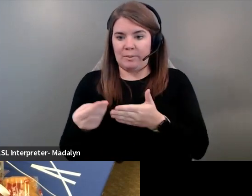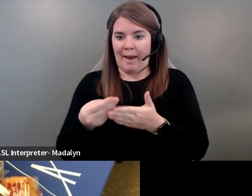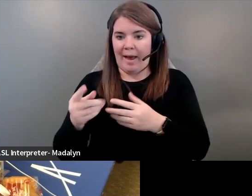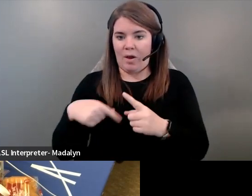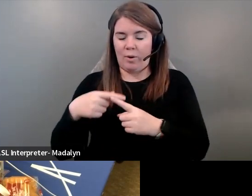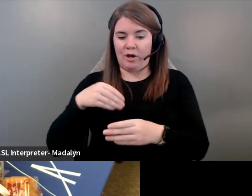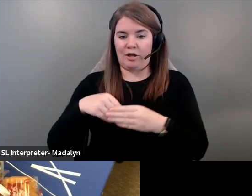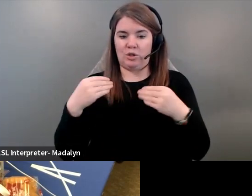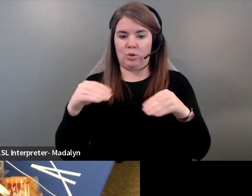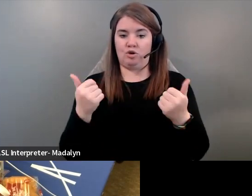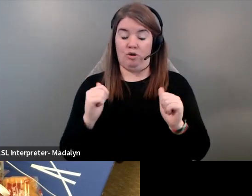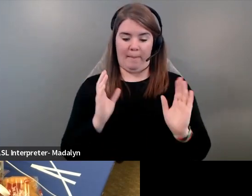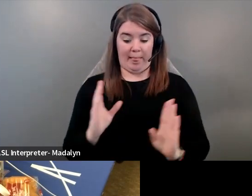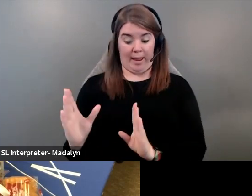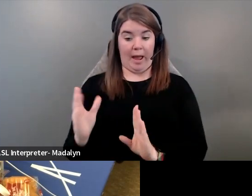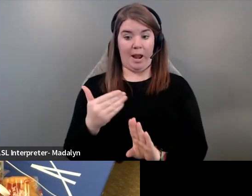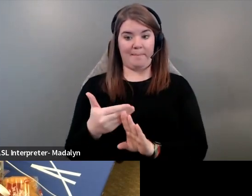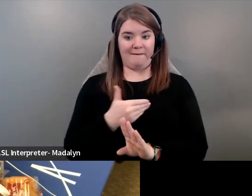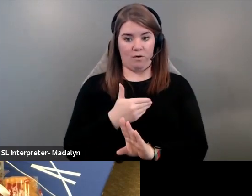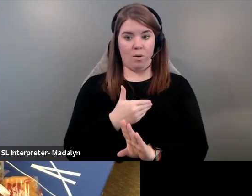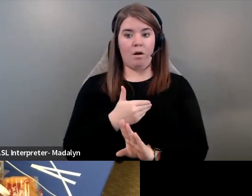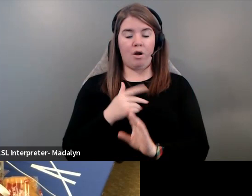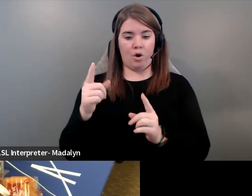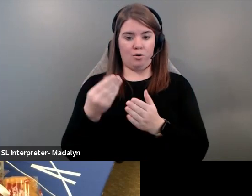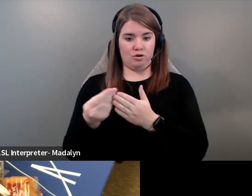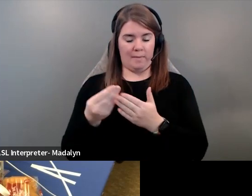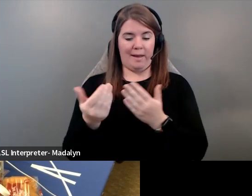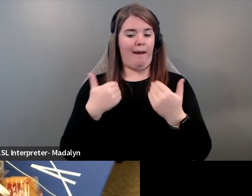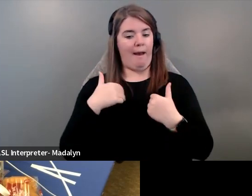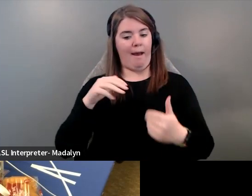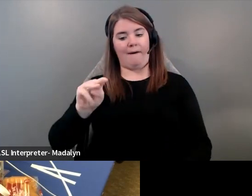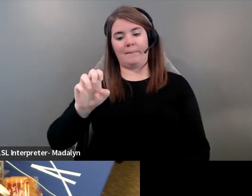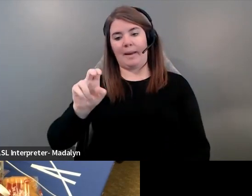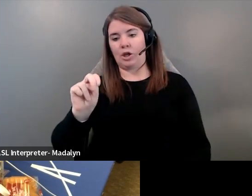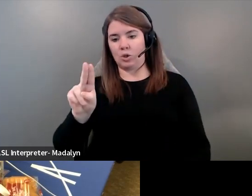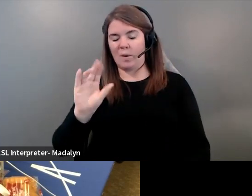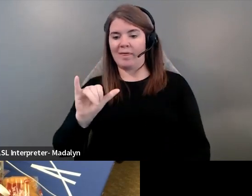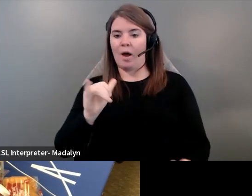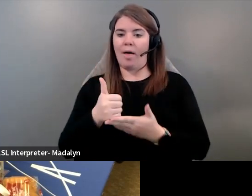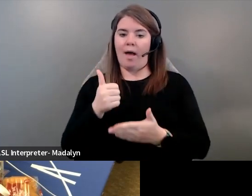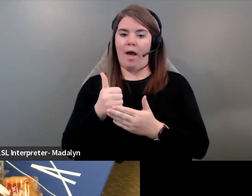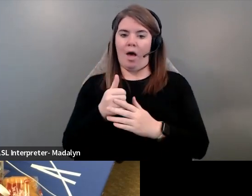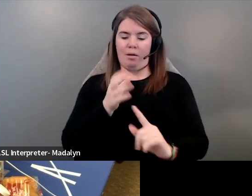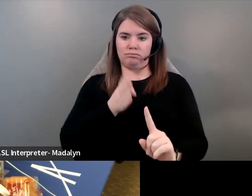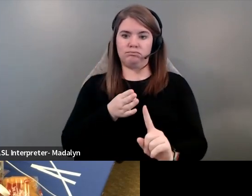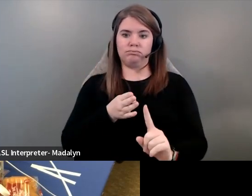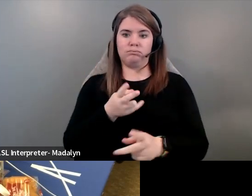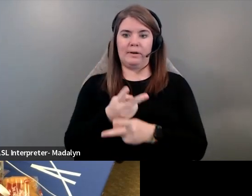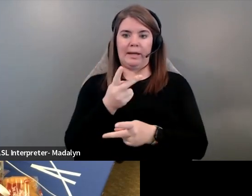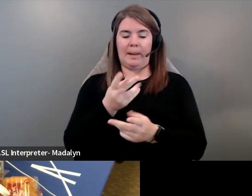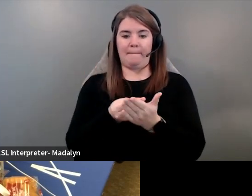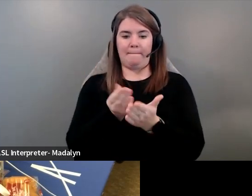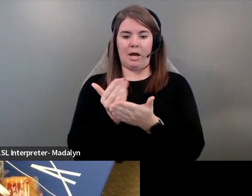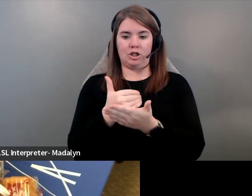try and plan once a week is when you're going to do your shopping. You have a menu, and that'll help you stick to a budget a lot better. That also gives